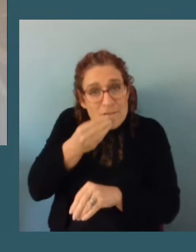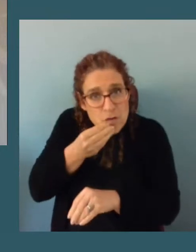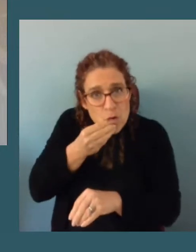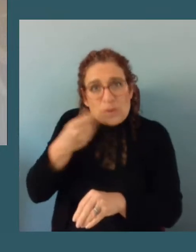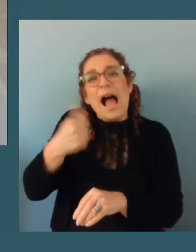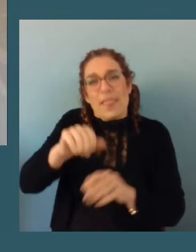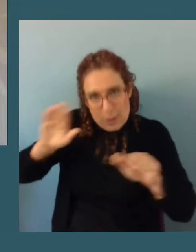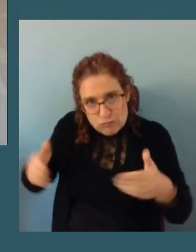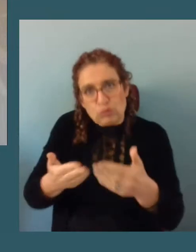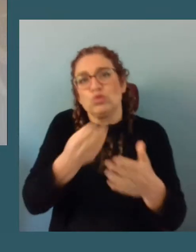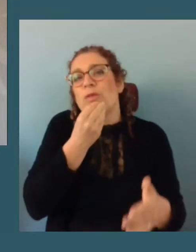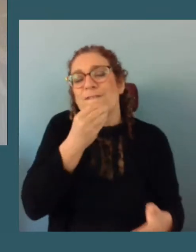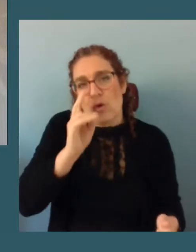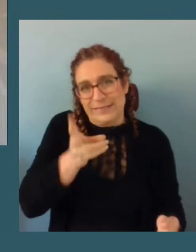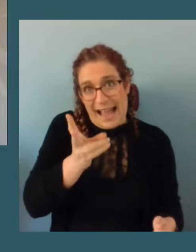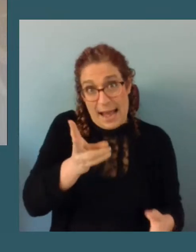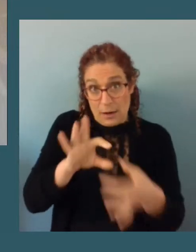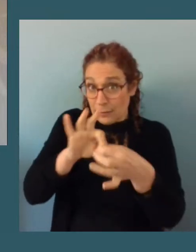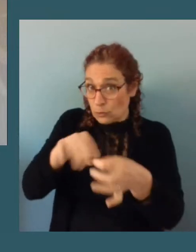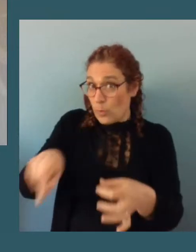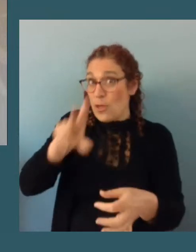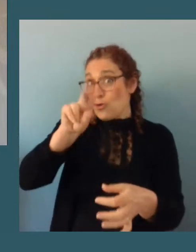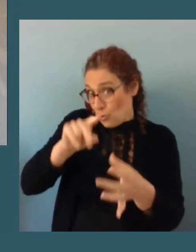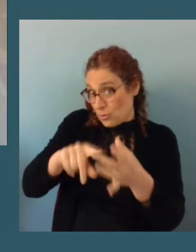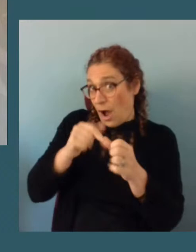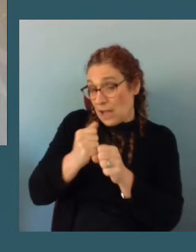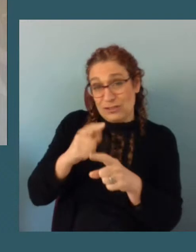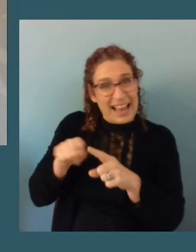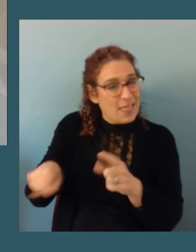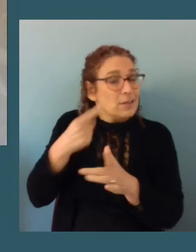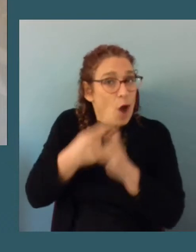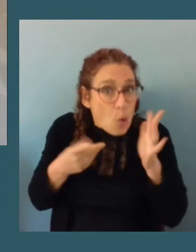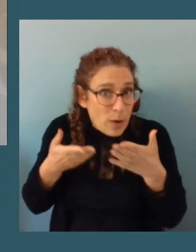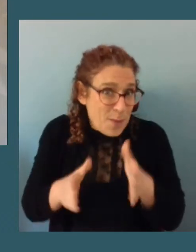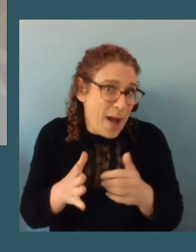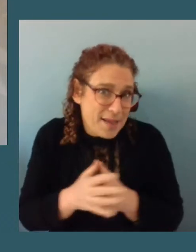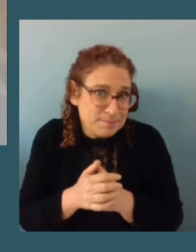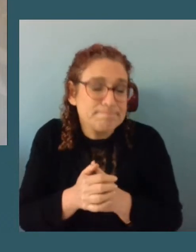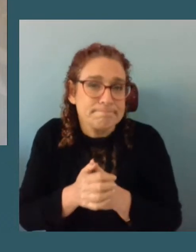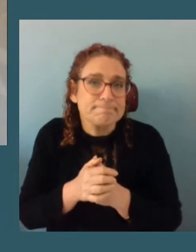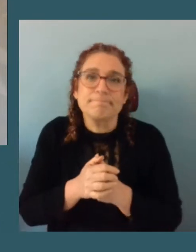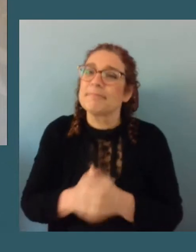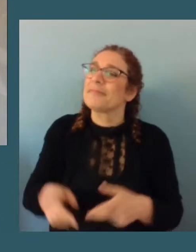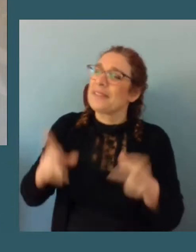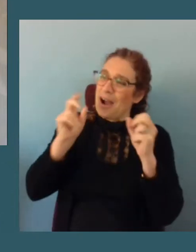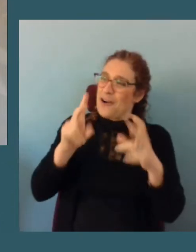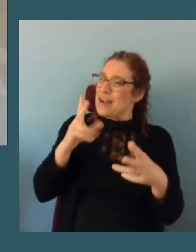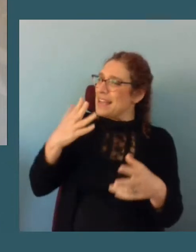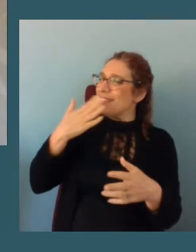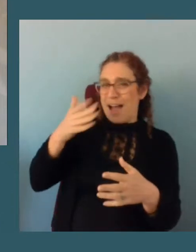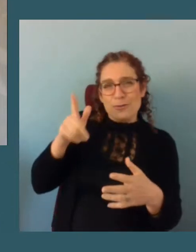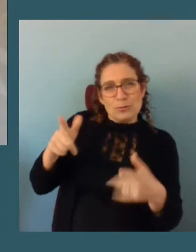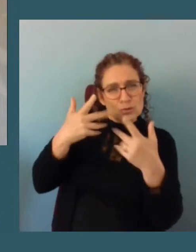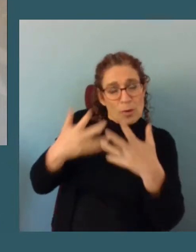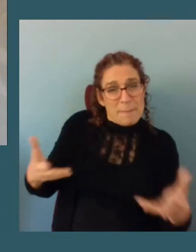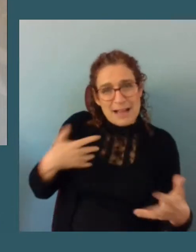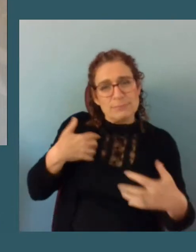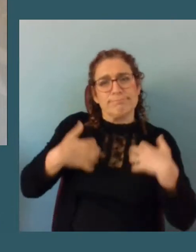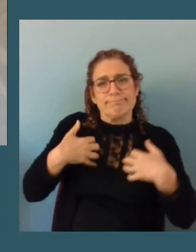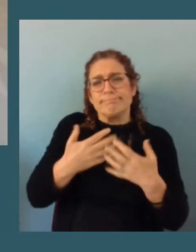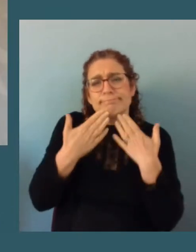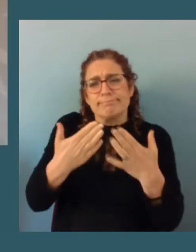Perfect. Thank you so much for your time today, Gary. Hopefully Pleasure. we'll see you after the next session. So we really appreciate your